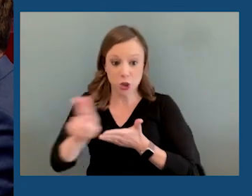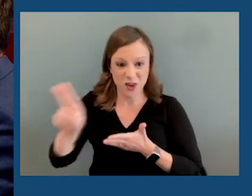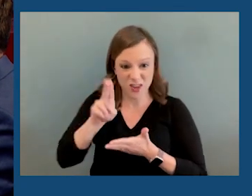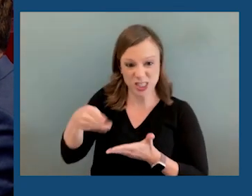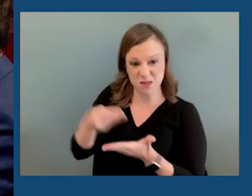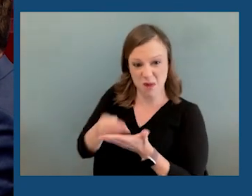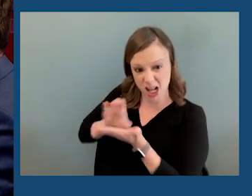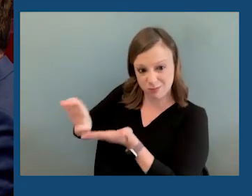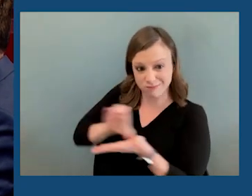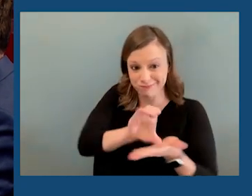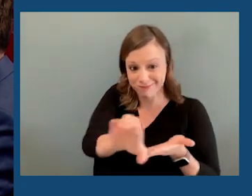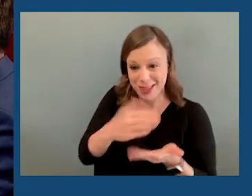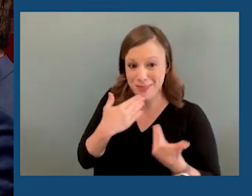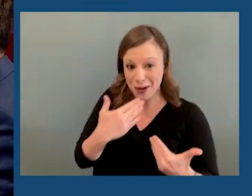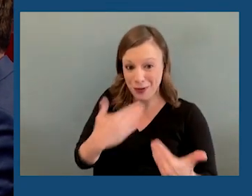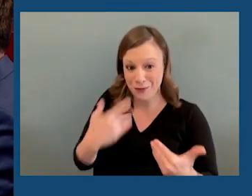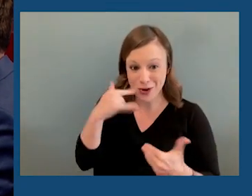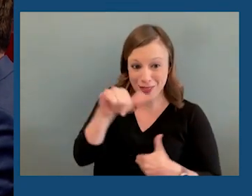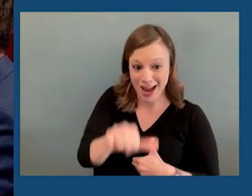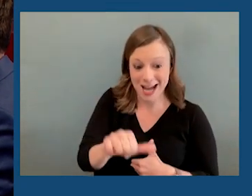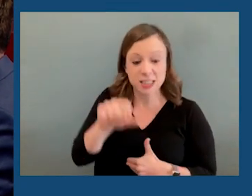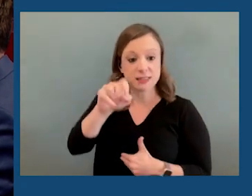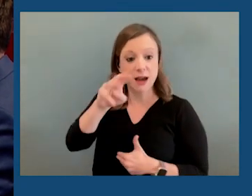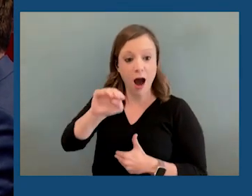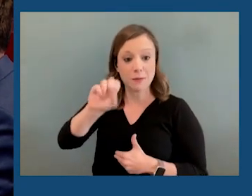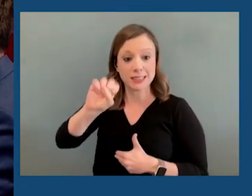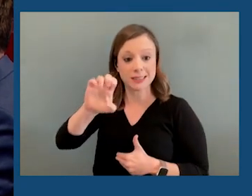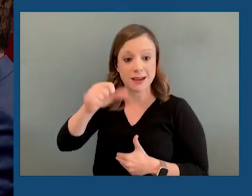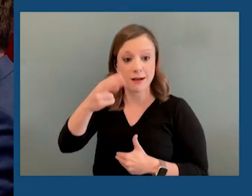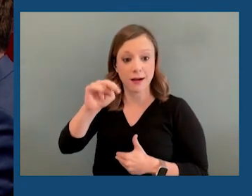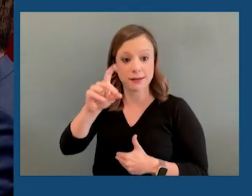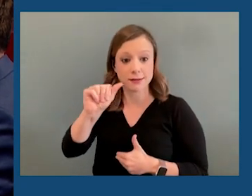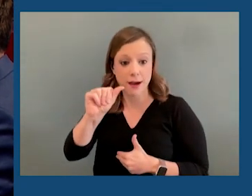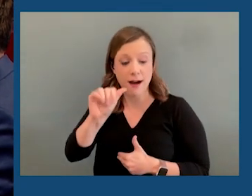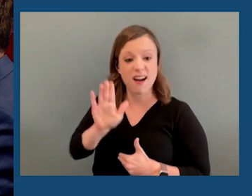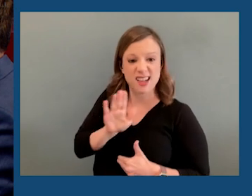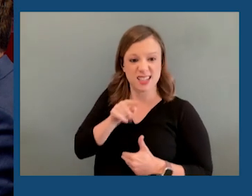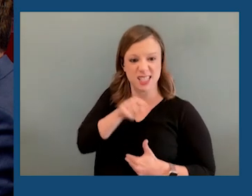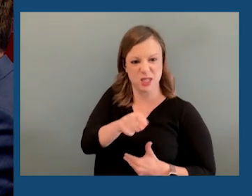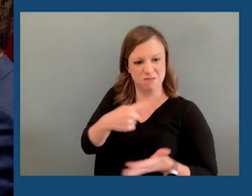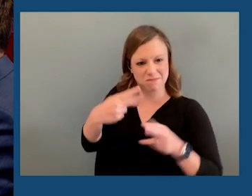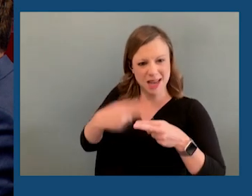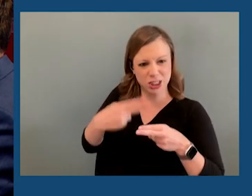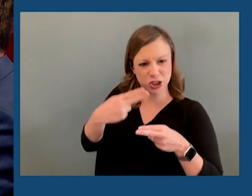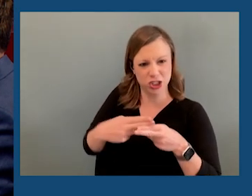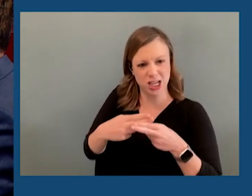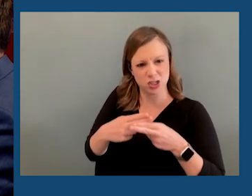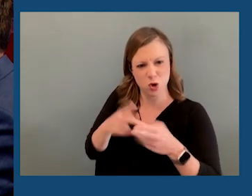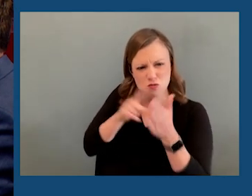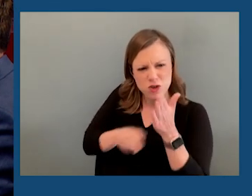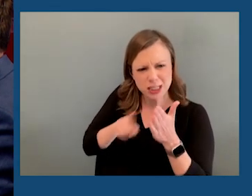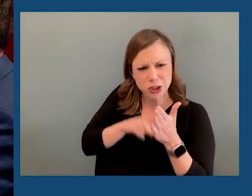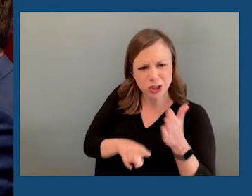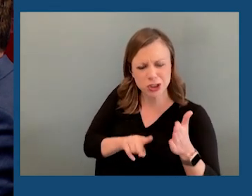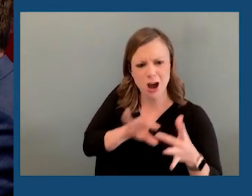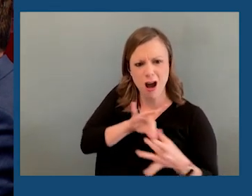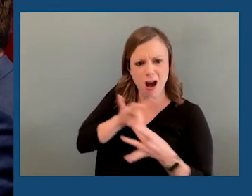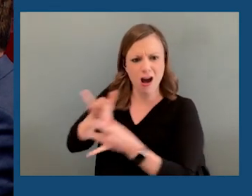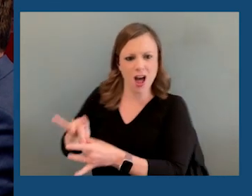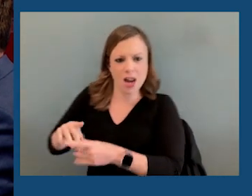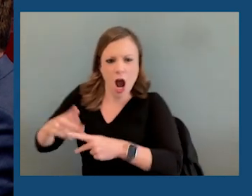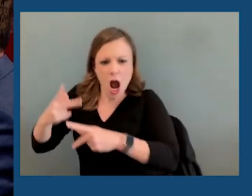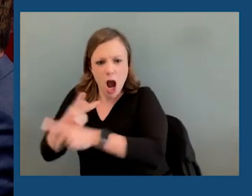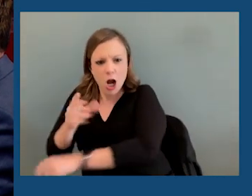the kind of research that Tom Skunda was talking about on compute power that no